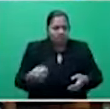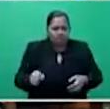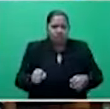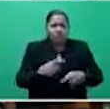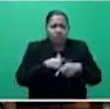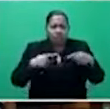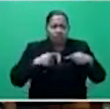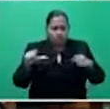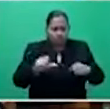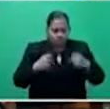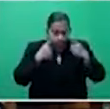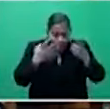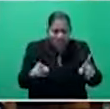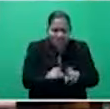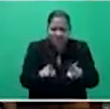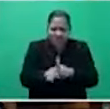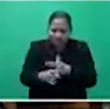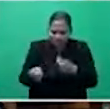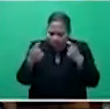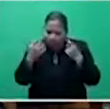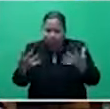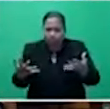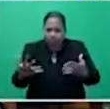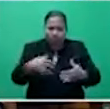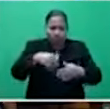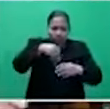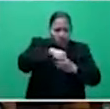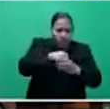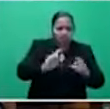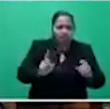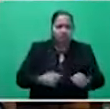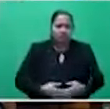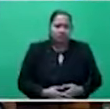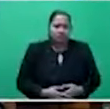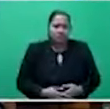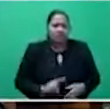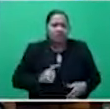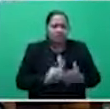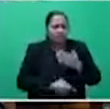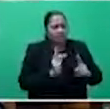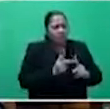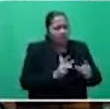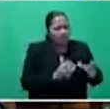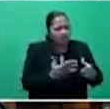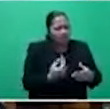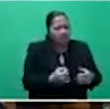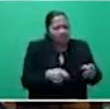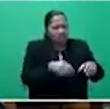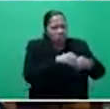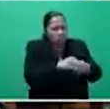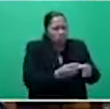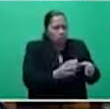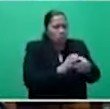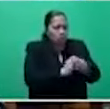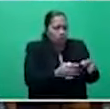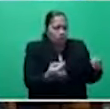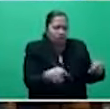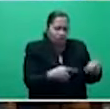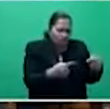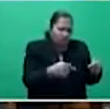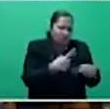be revealing, sir. The opposition and other political parties are busy fighting on petty issues, such as one party have copied or stolen mission or motto of the other party, Mr. Speaker,